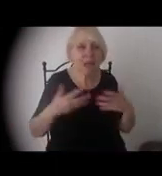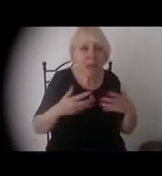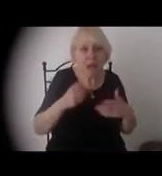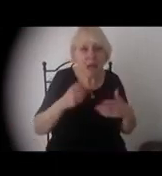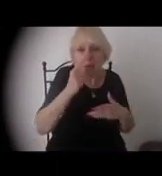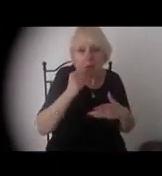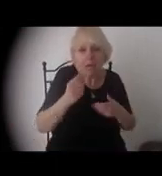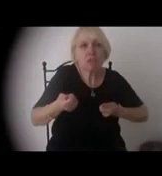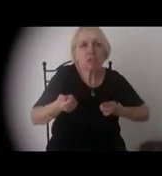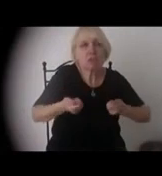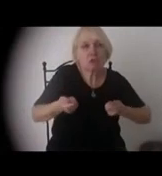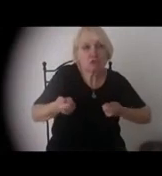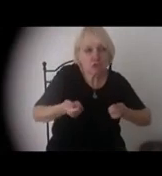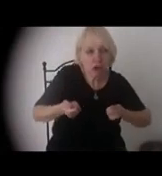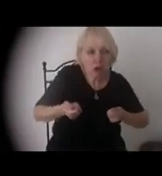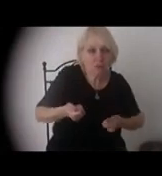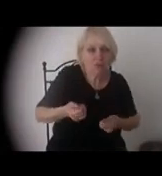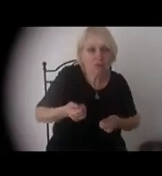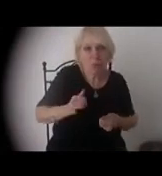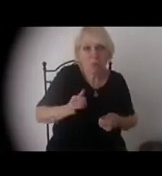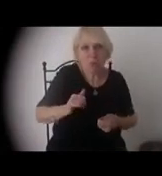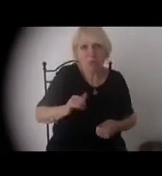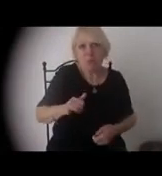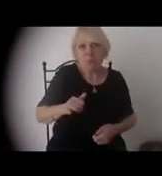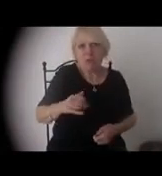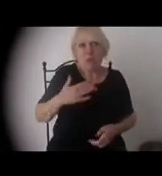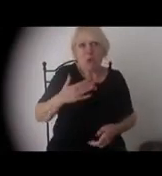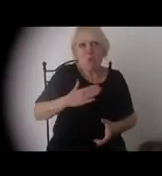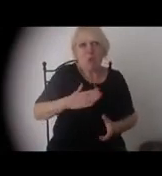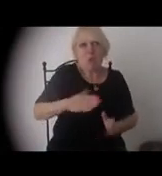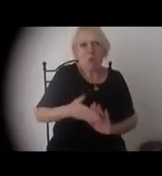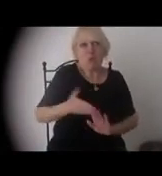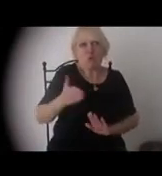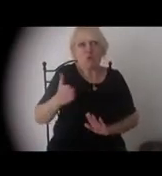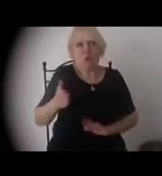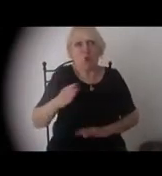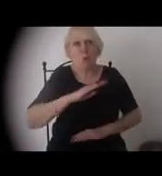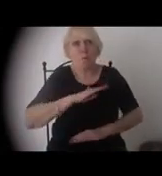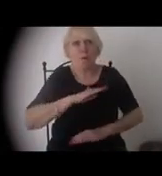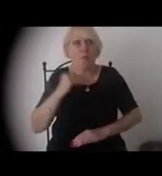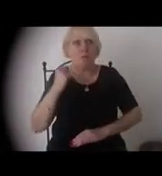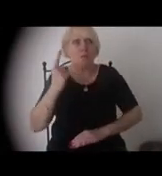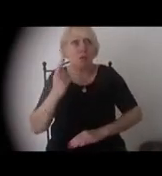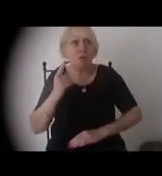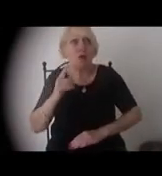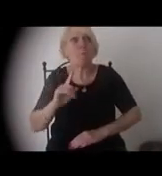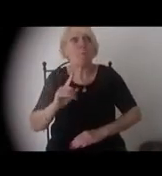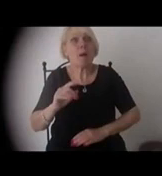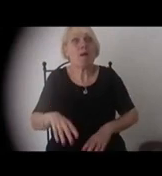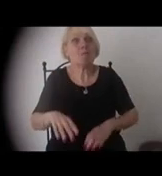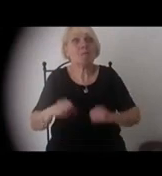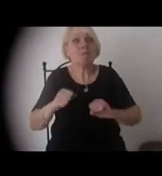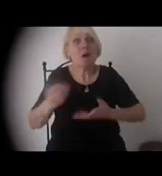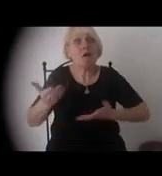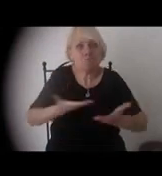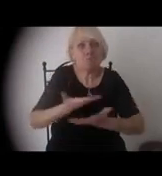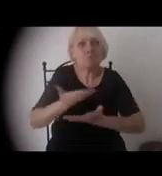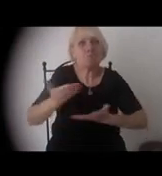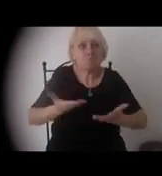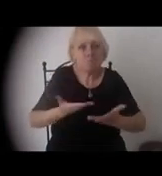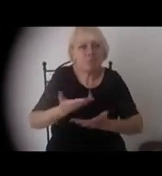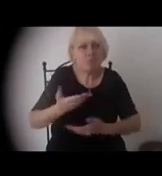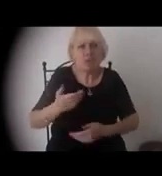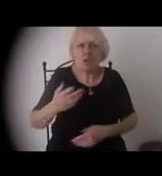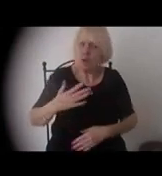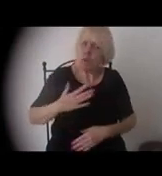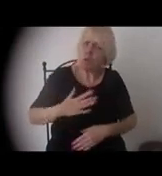not be that you're going off to the park tomorrow, but it might be even talking about going back to the park, or who might they enjoy seeing with their friends, or which friends might they